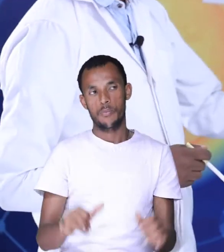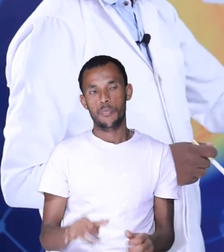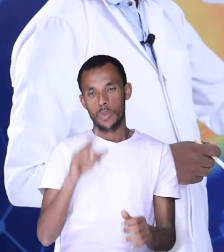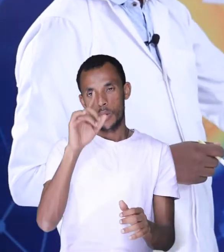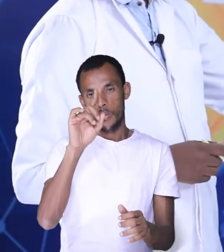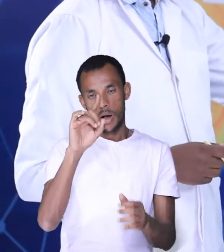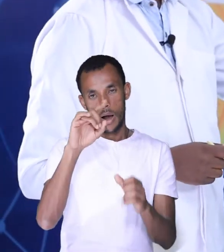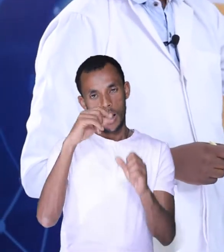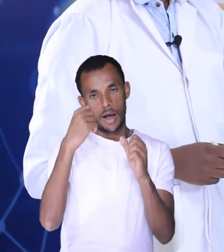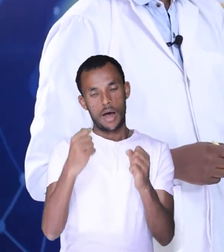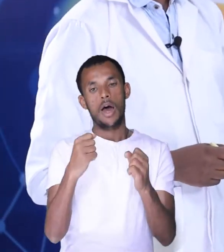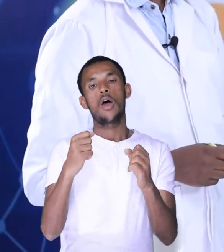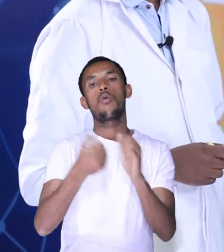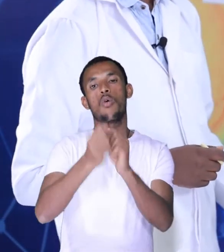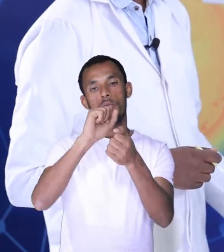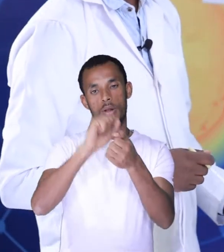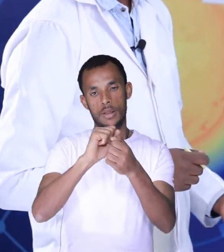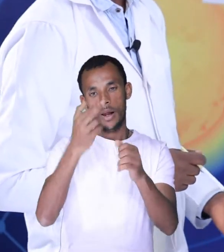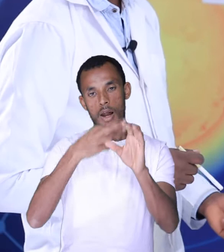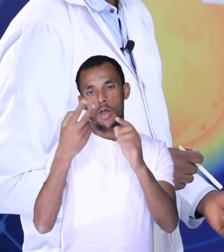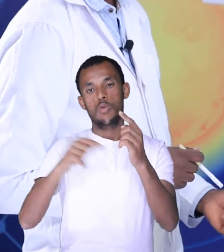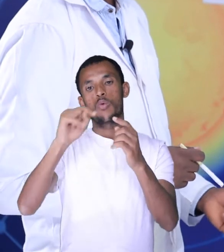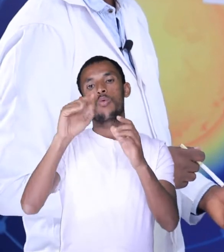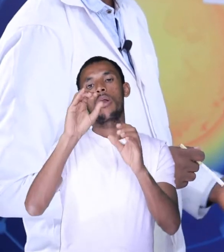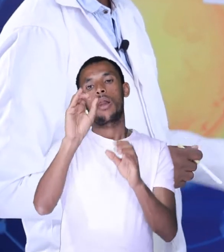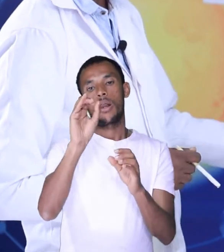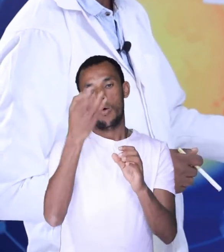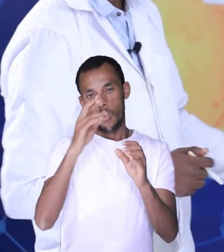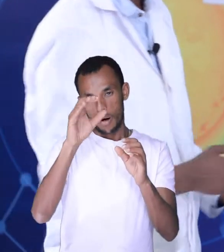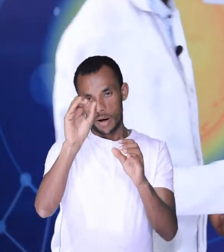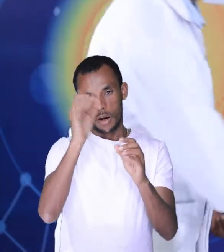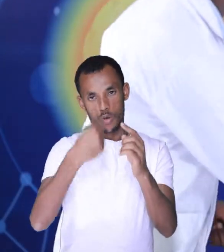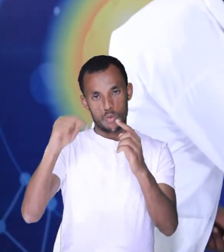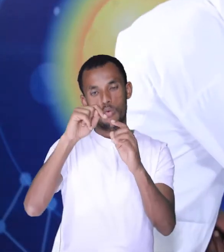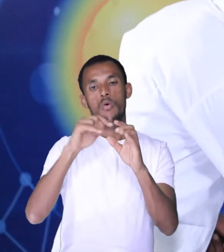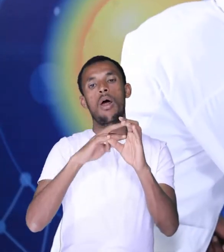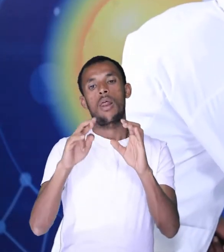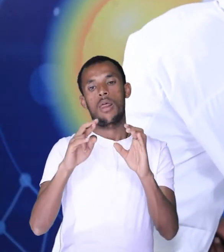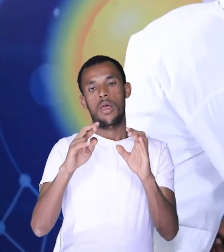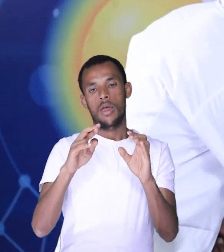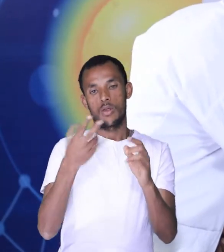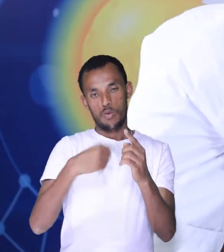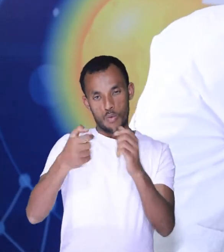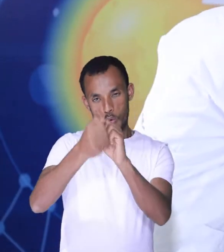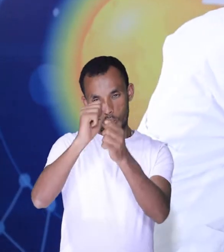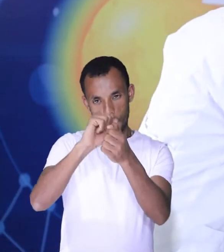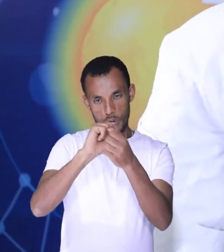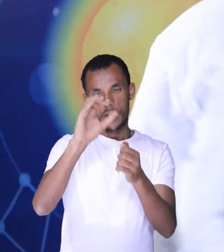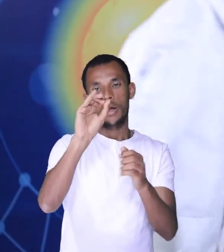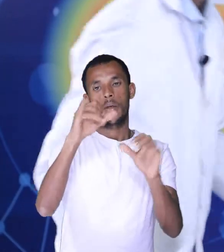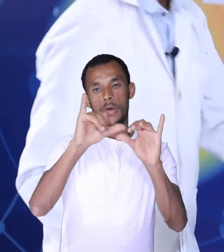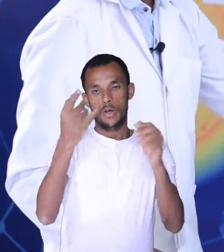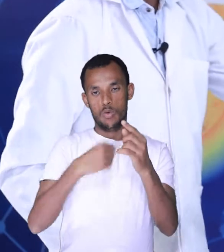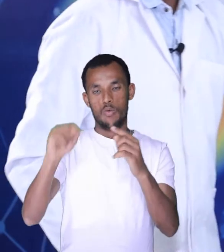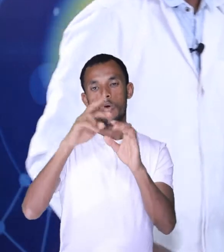One can convert radian measure into degree measure and degree measure to radian. To convert degree measure to radian